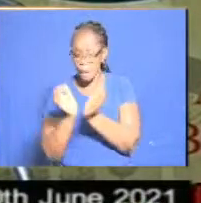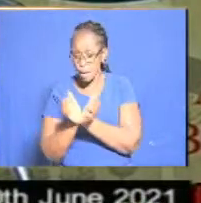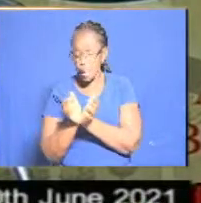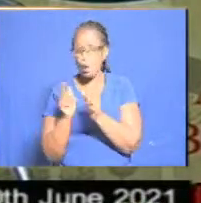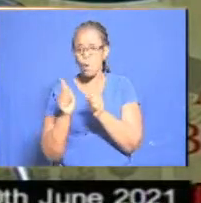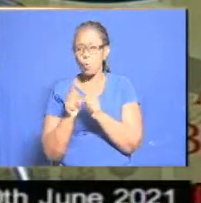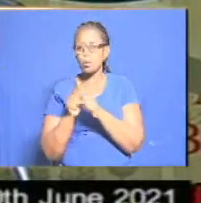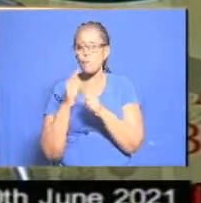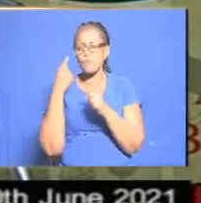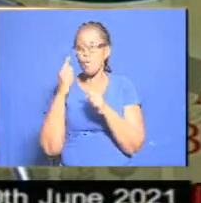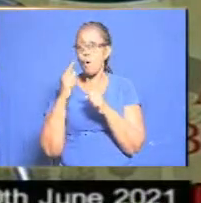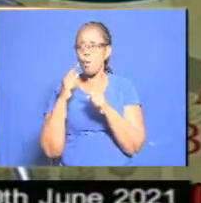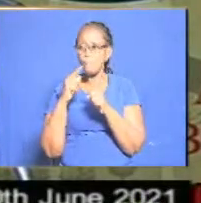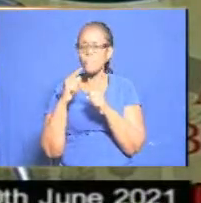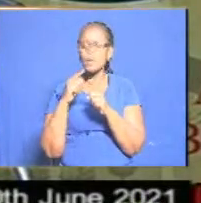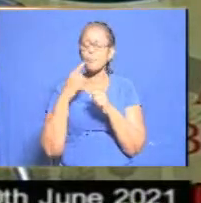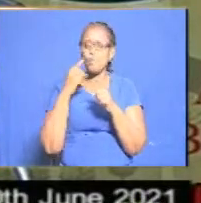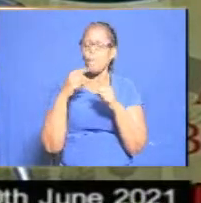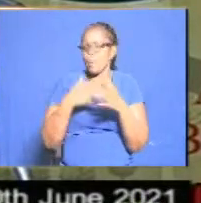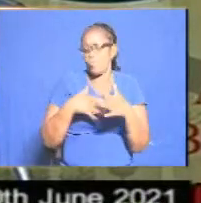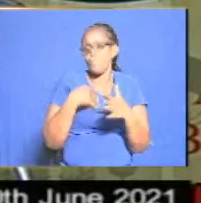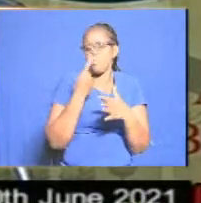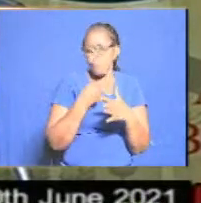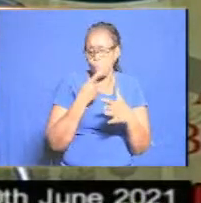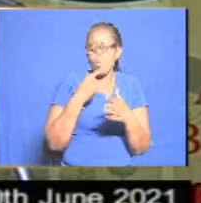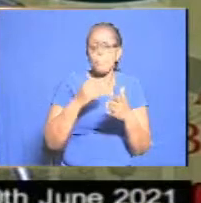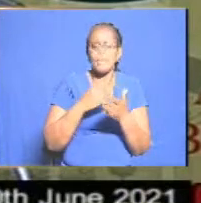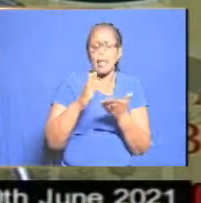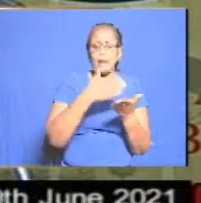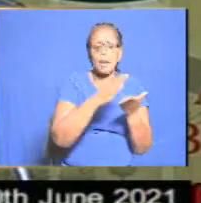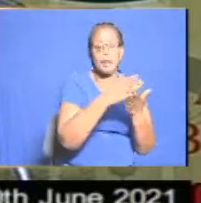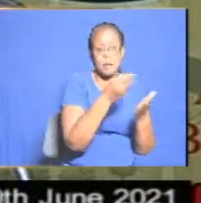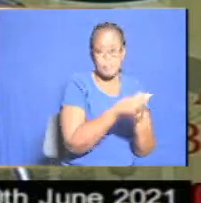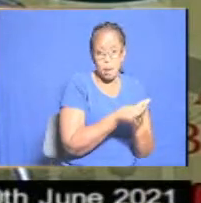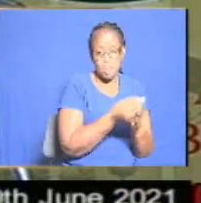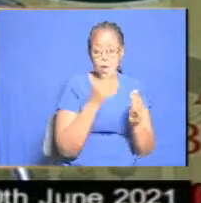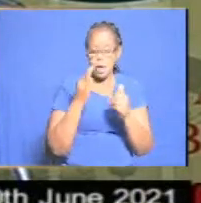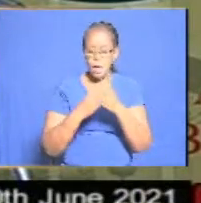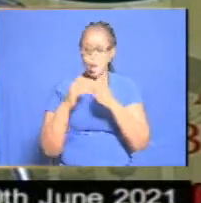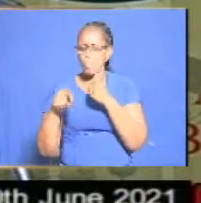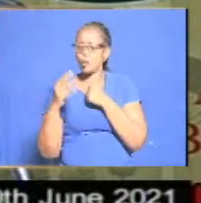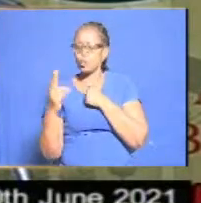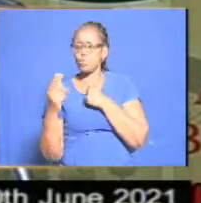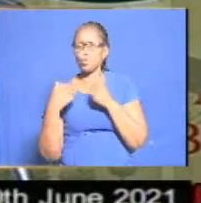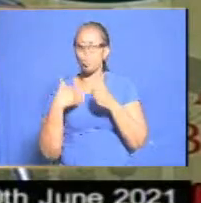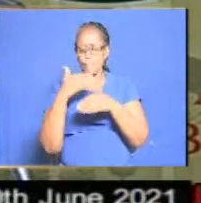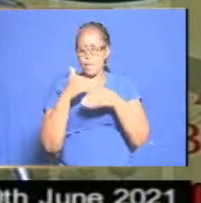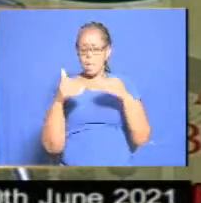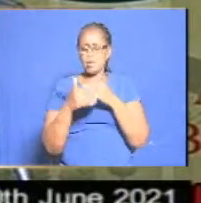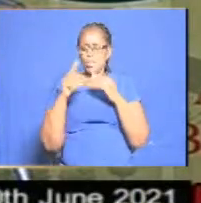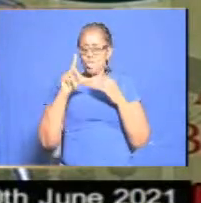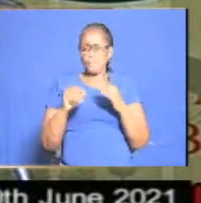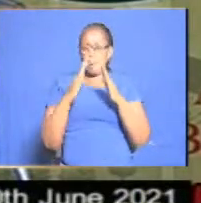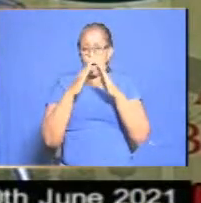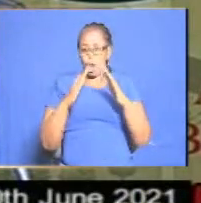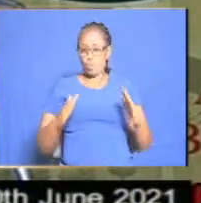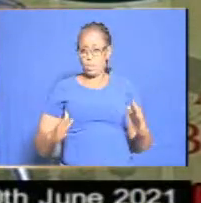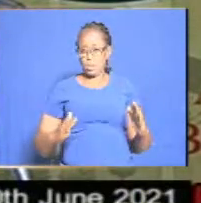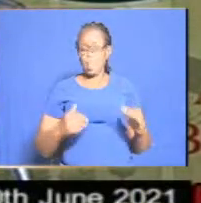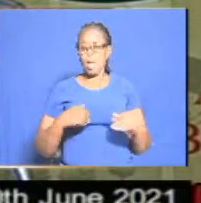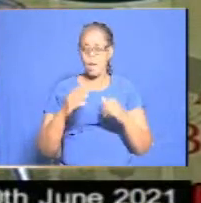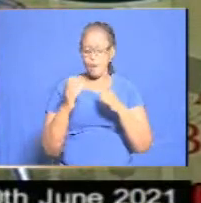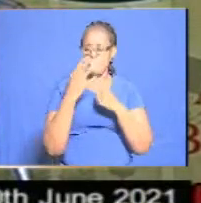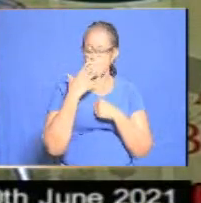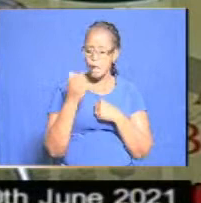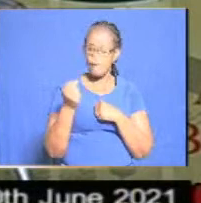as for own lending to primary mortgage lenders, ₱8.2 billion for construction of affordable housing units, as well as